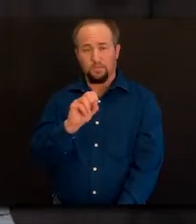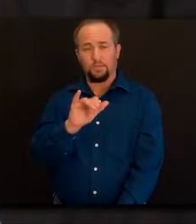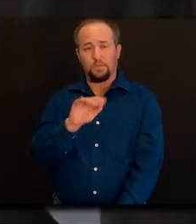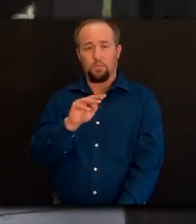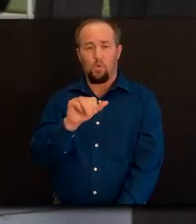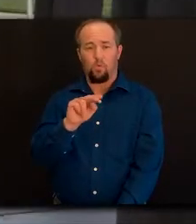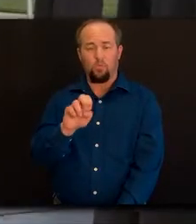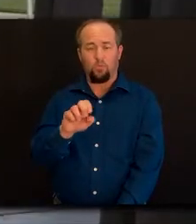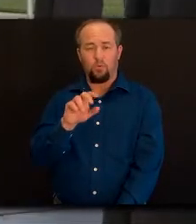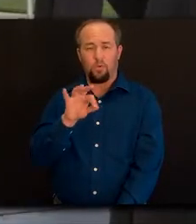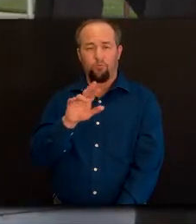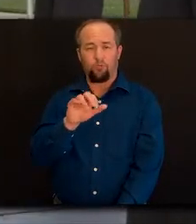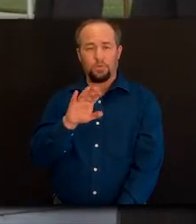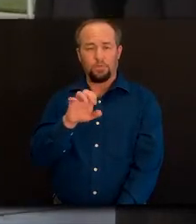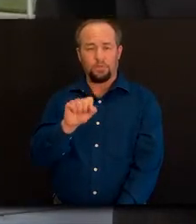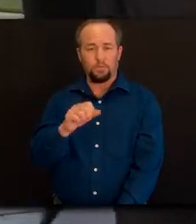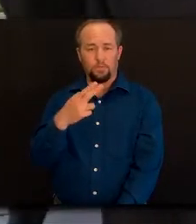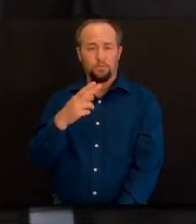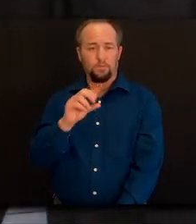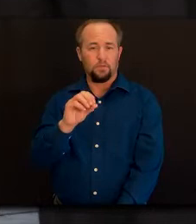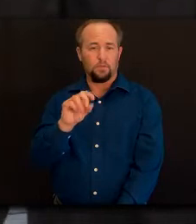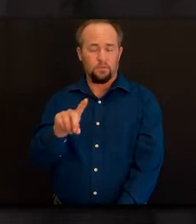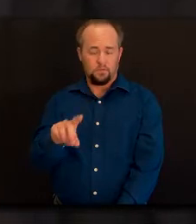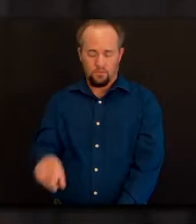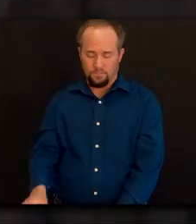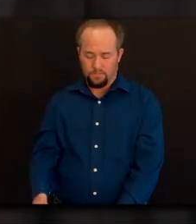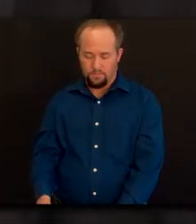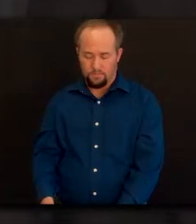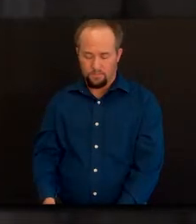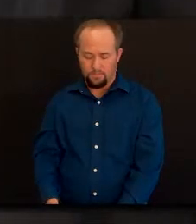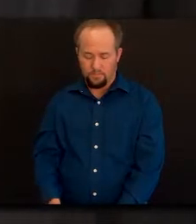Simone Francis Hood.